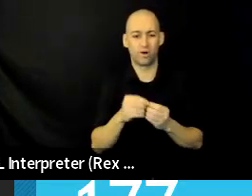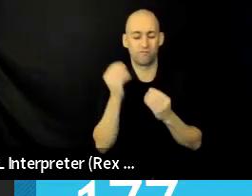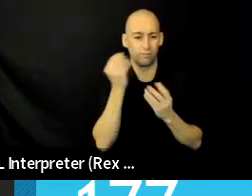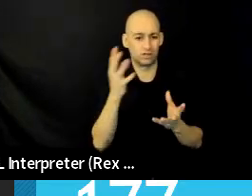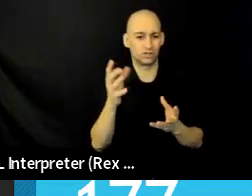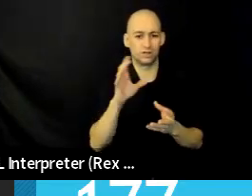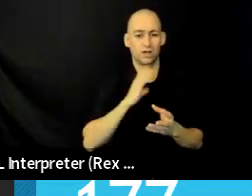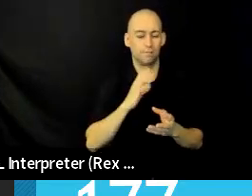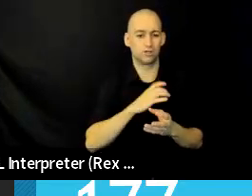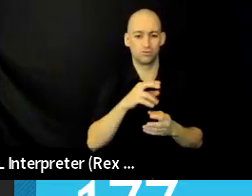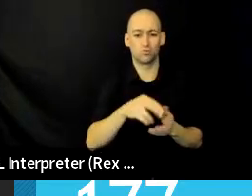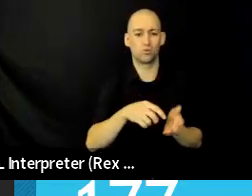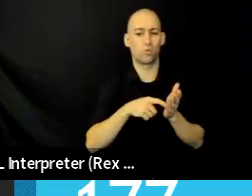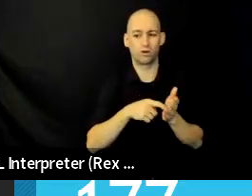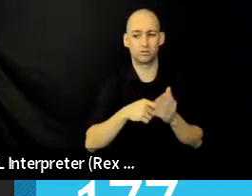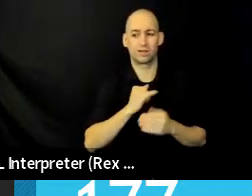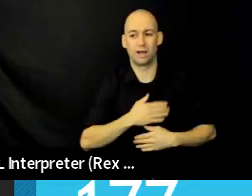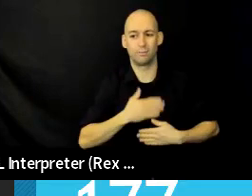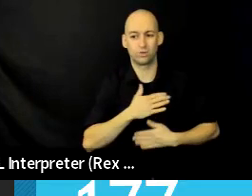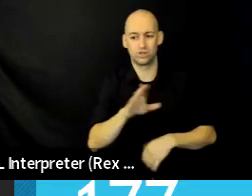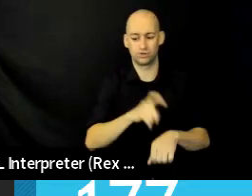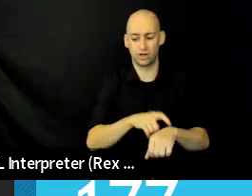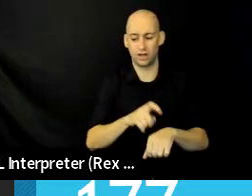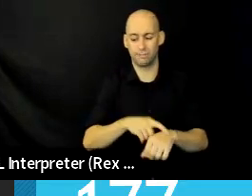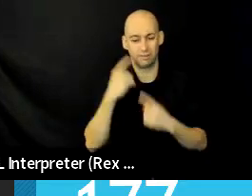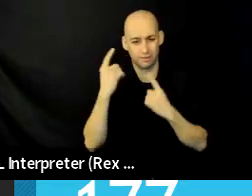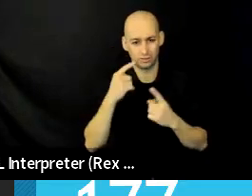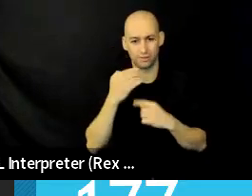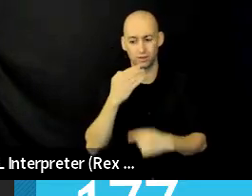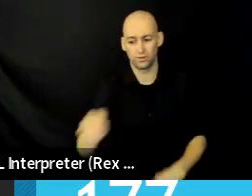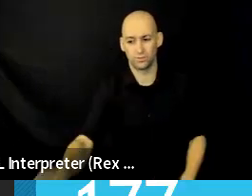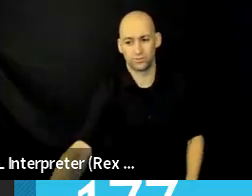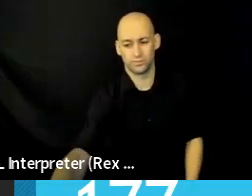commission requires. I appreciate your time and consideration. Thank you.